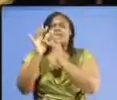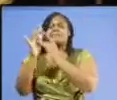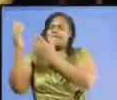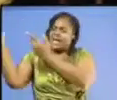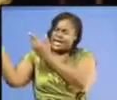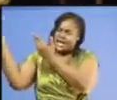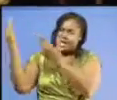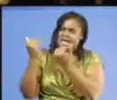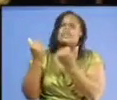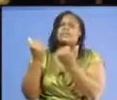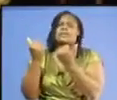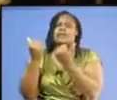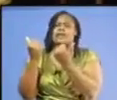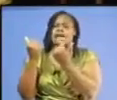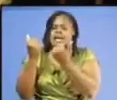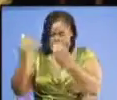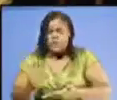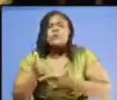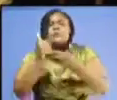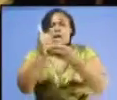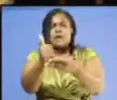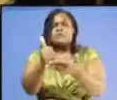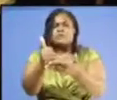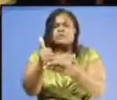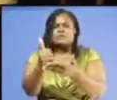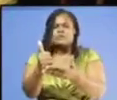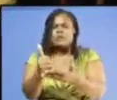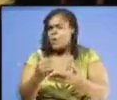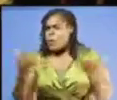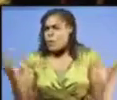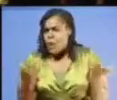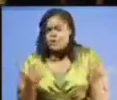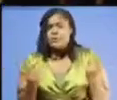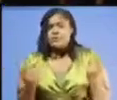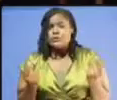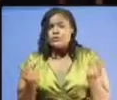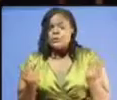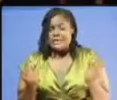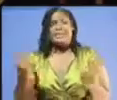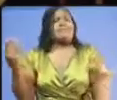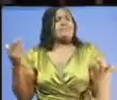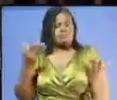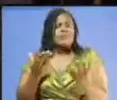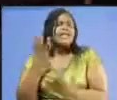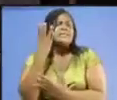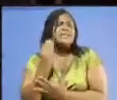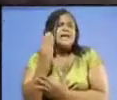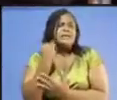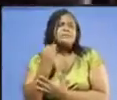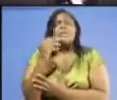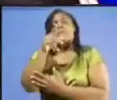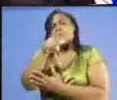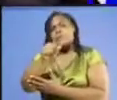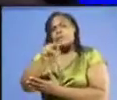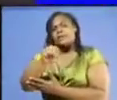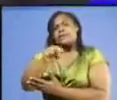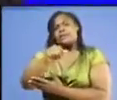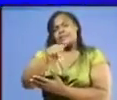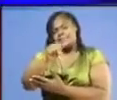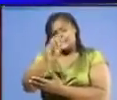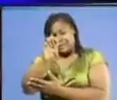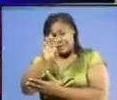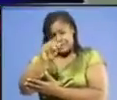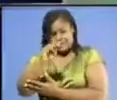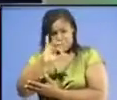came and I'm come to help you. What do you do in the midst of pandemic problems